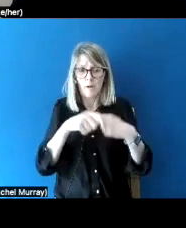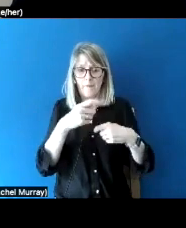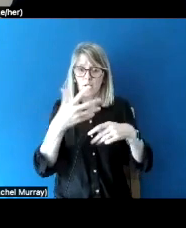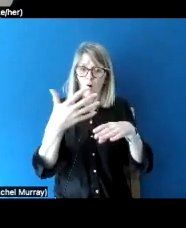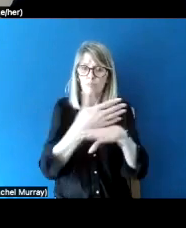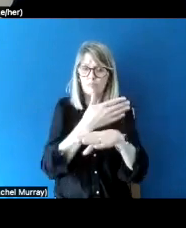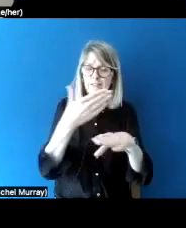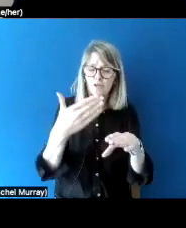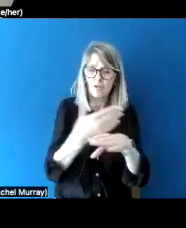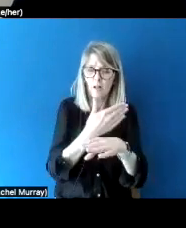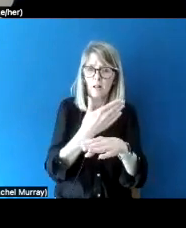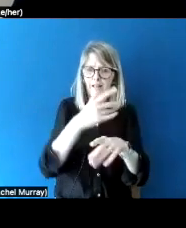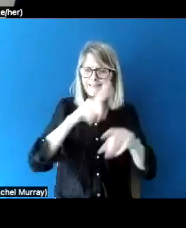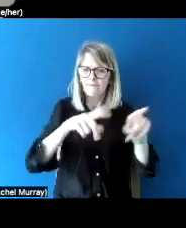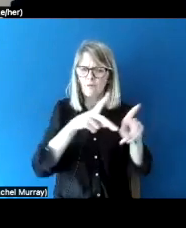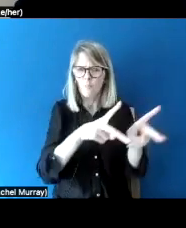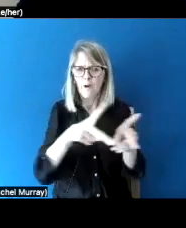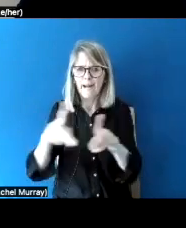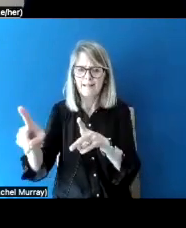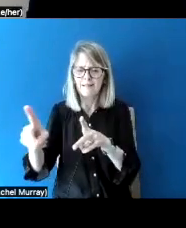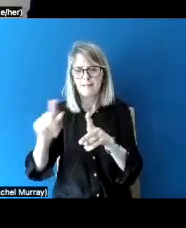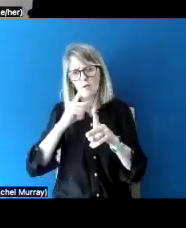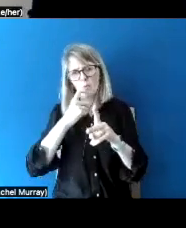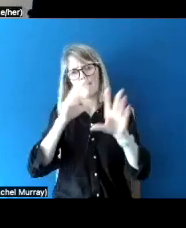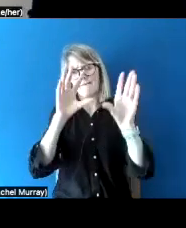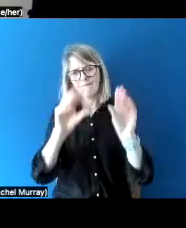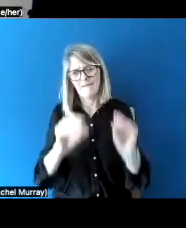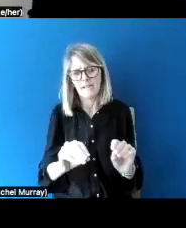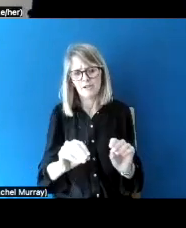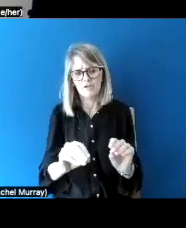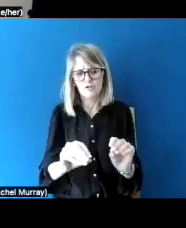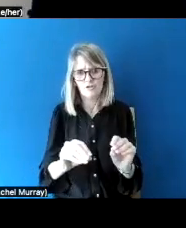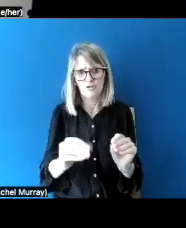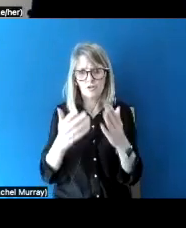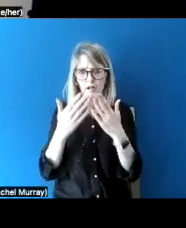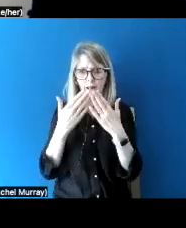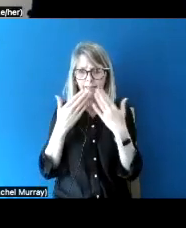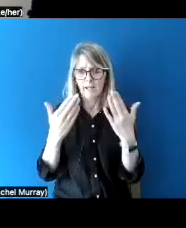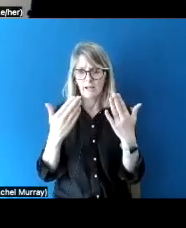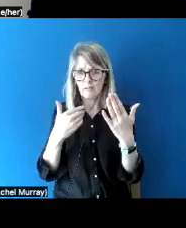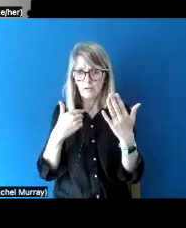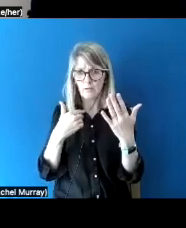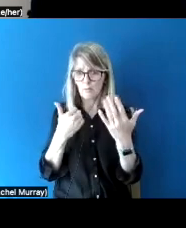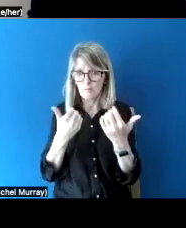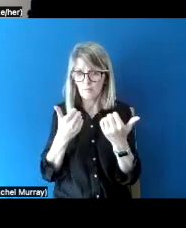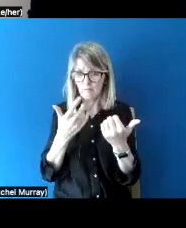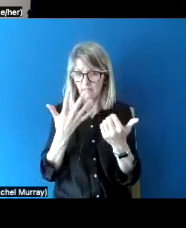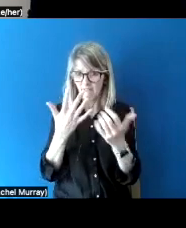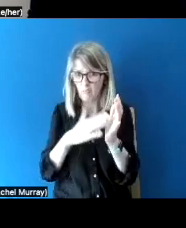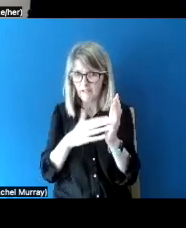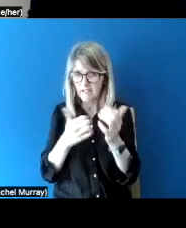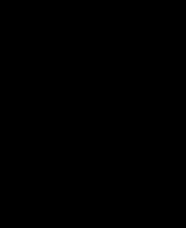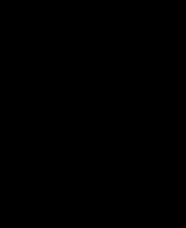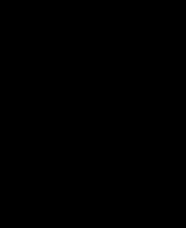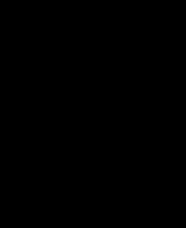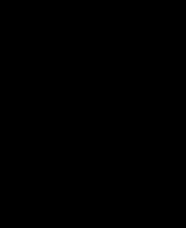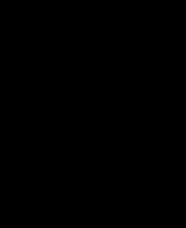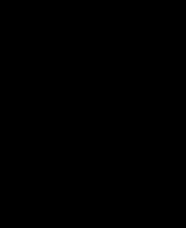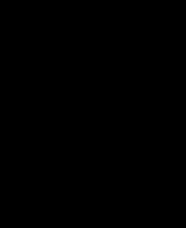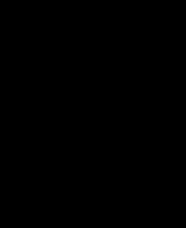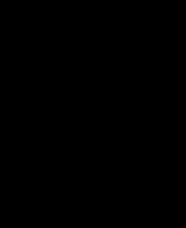ways. And I will end there. Thank you.